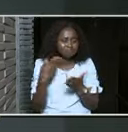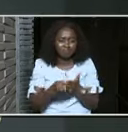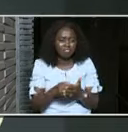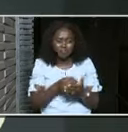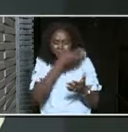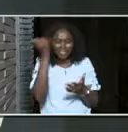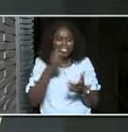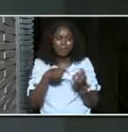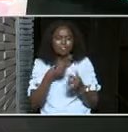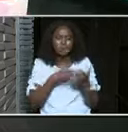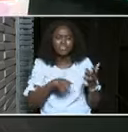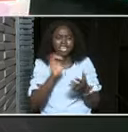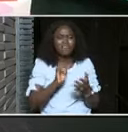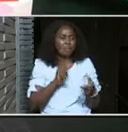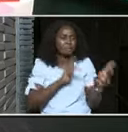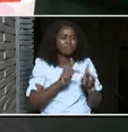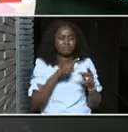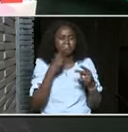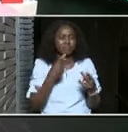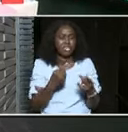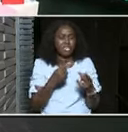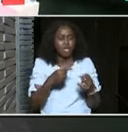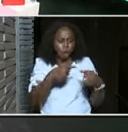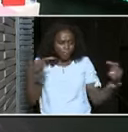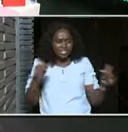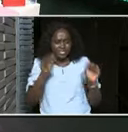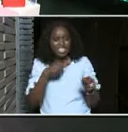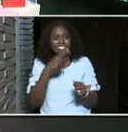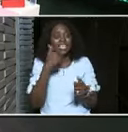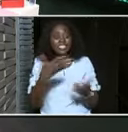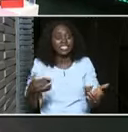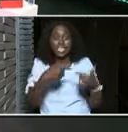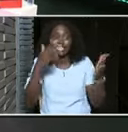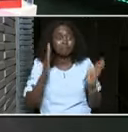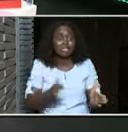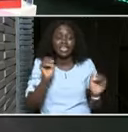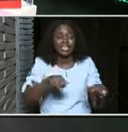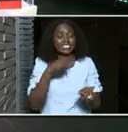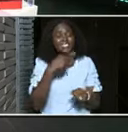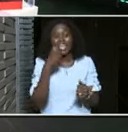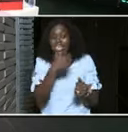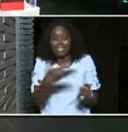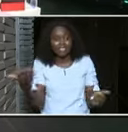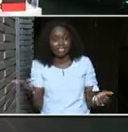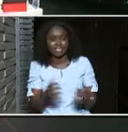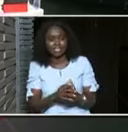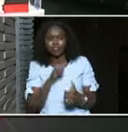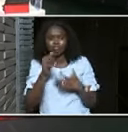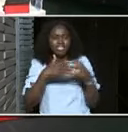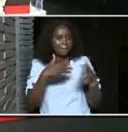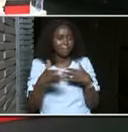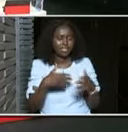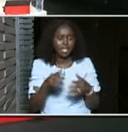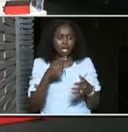whatever. So these are just allegations. The opponent can say anything, enemy can say anything. So it does not matter. But